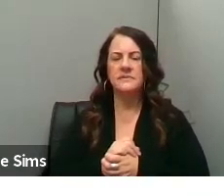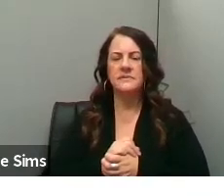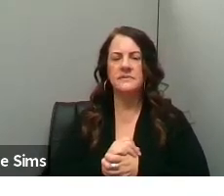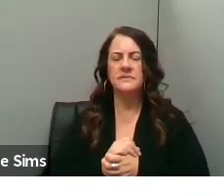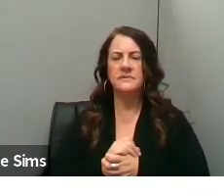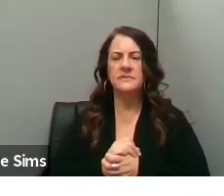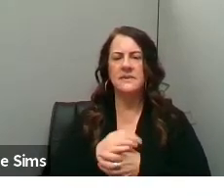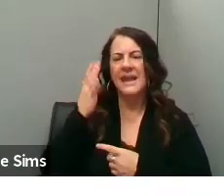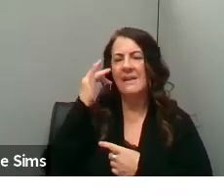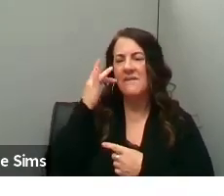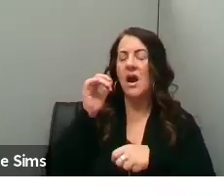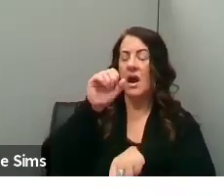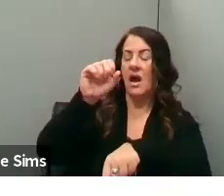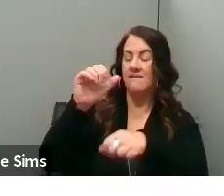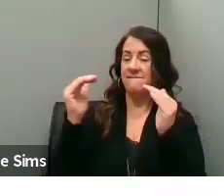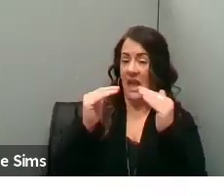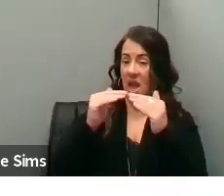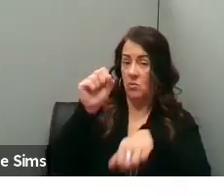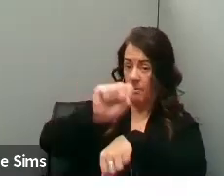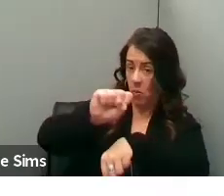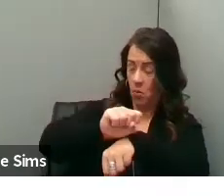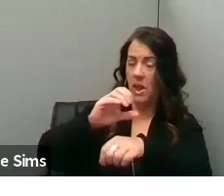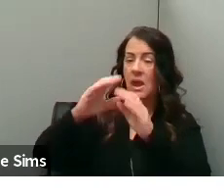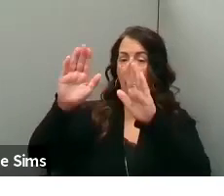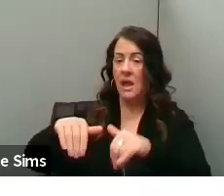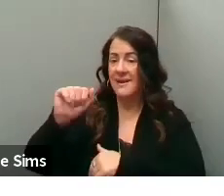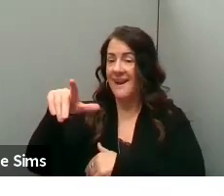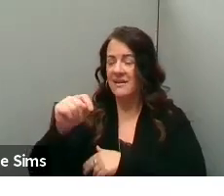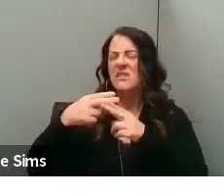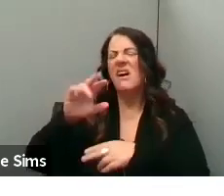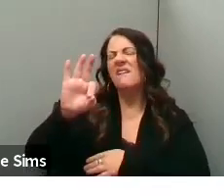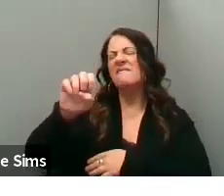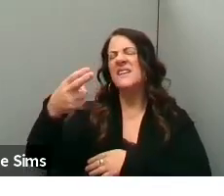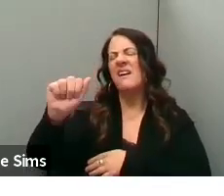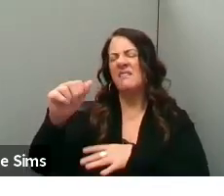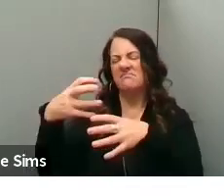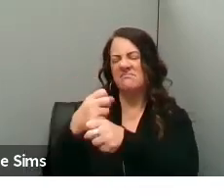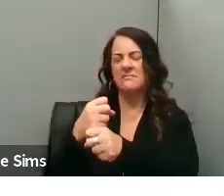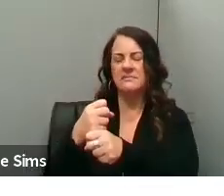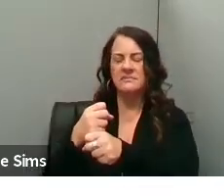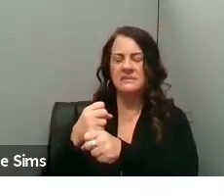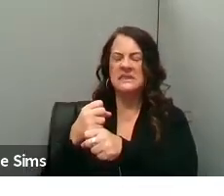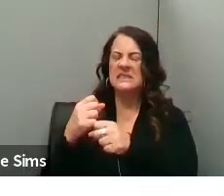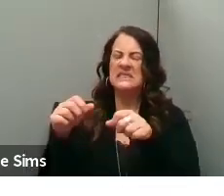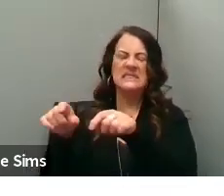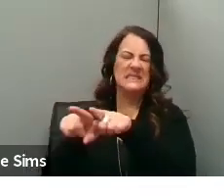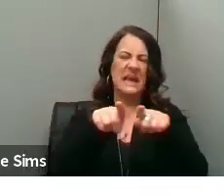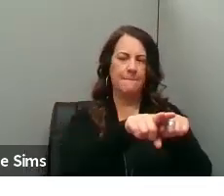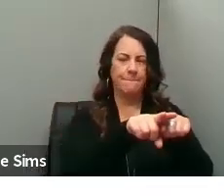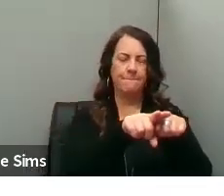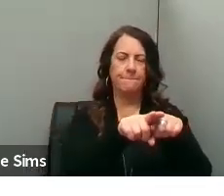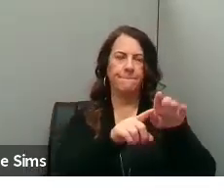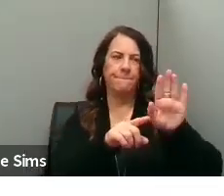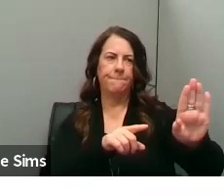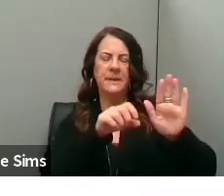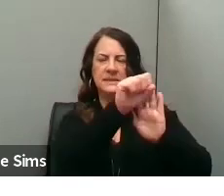The California's Fair Employment and Housing Act, or FEHA, is the equivalent to the state